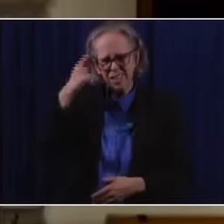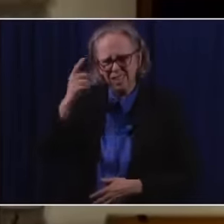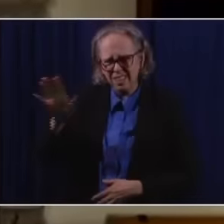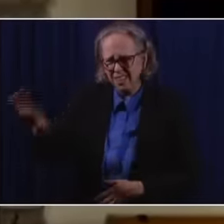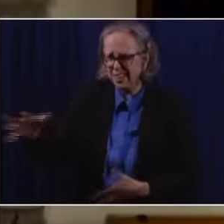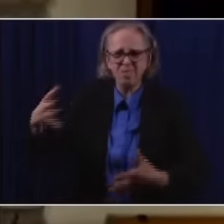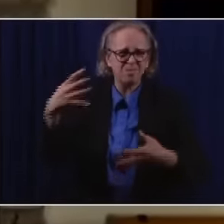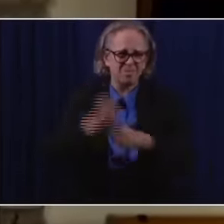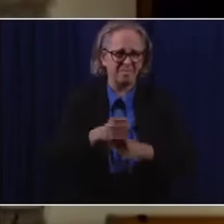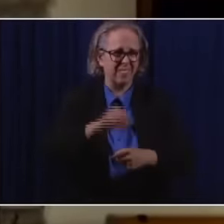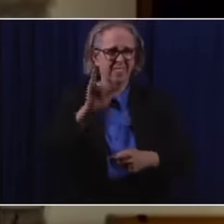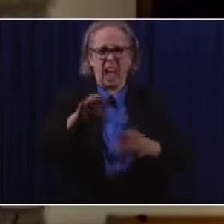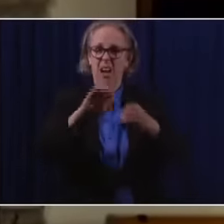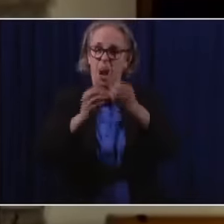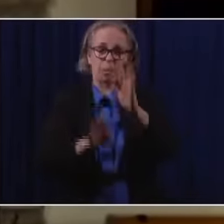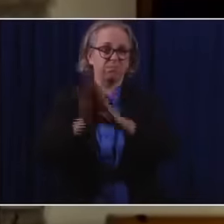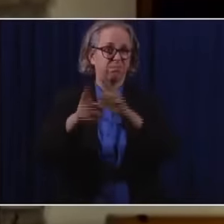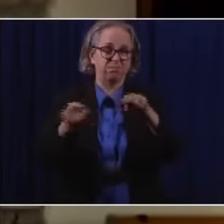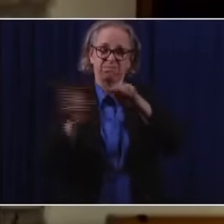all 3 zones.